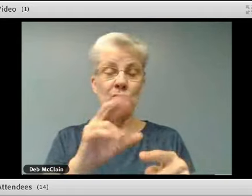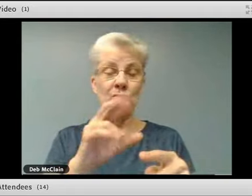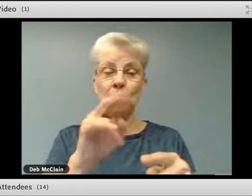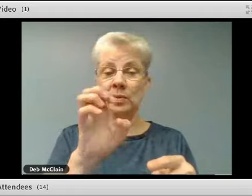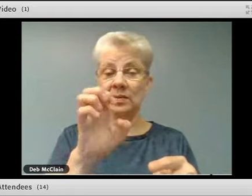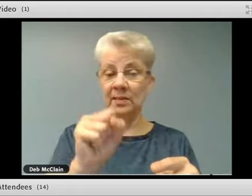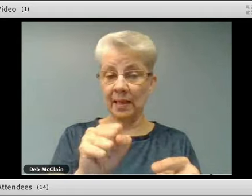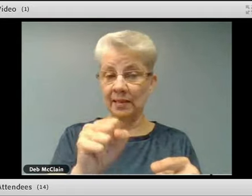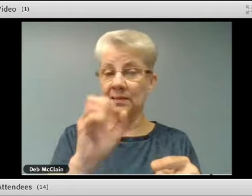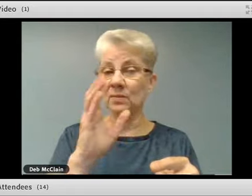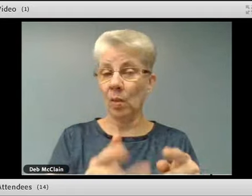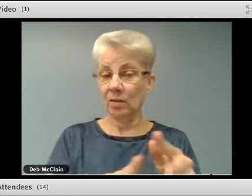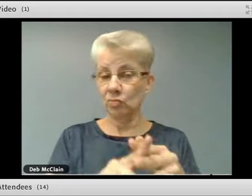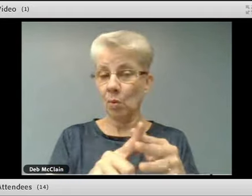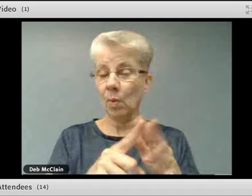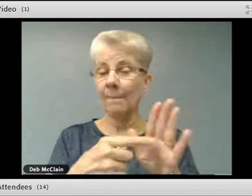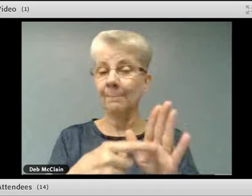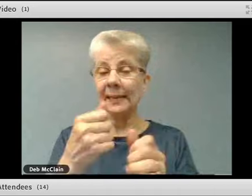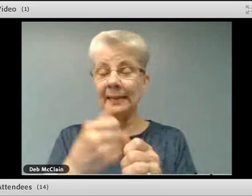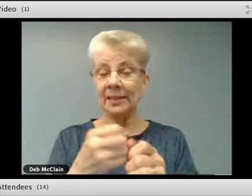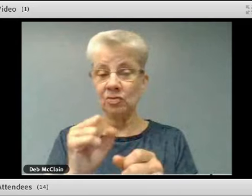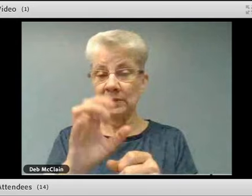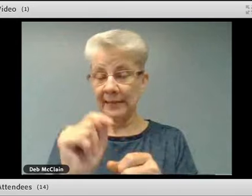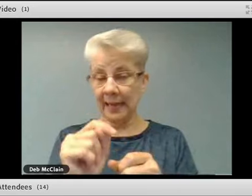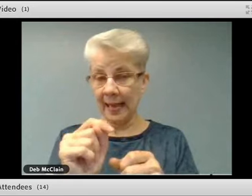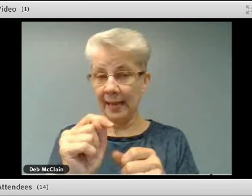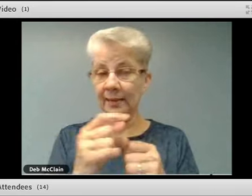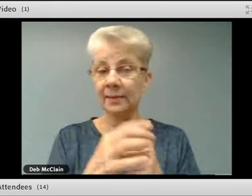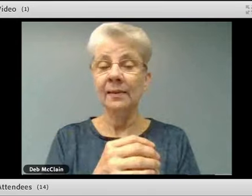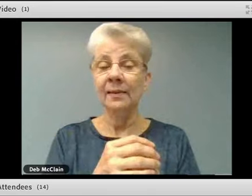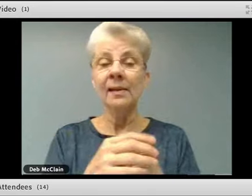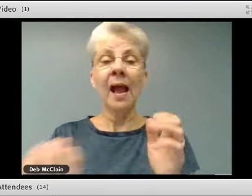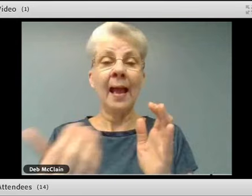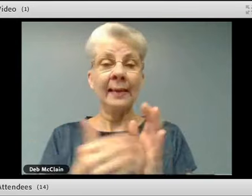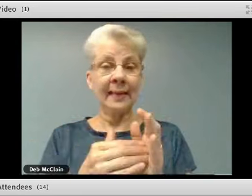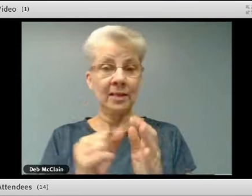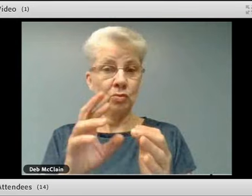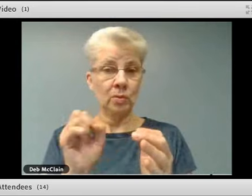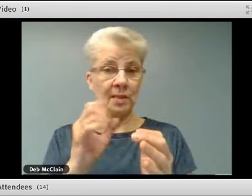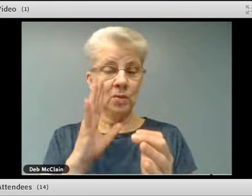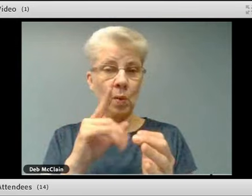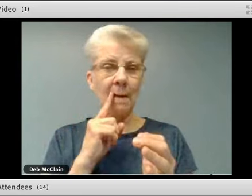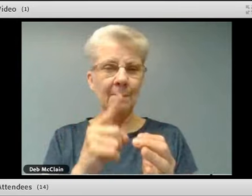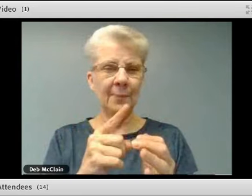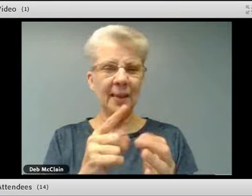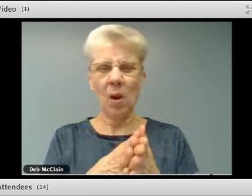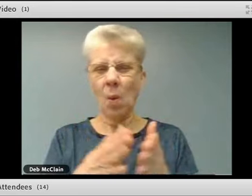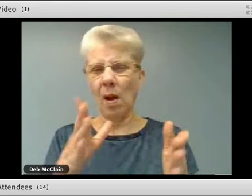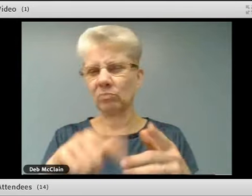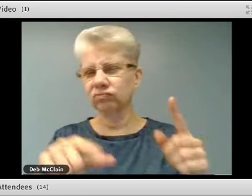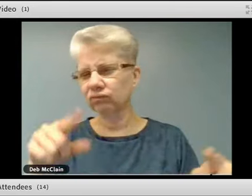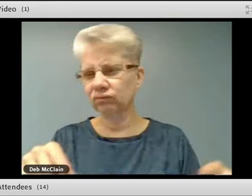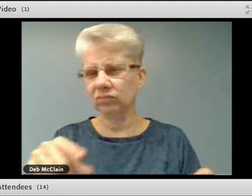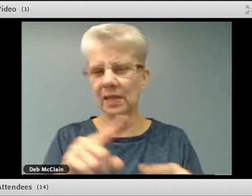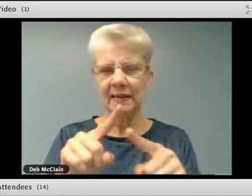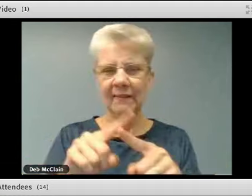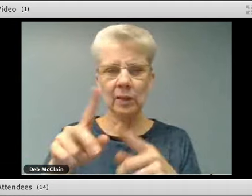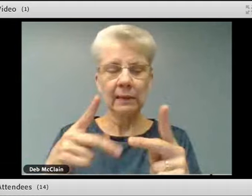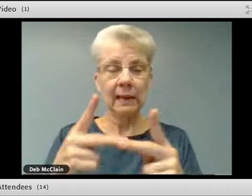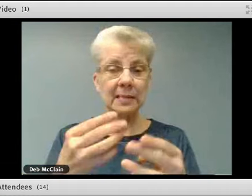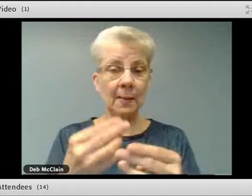in each set. And again, these sources will be a wide range of different kinds of materials that are